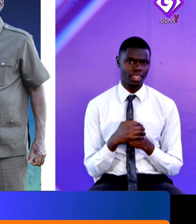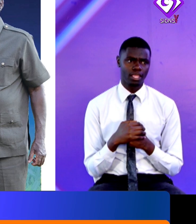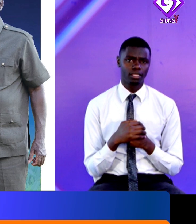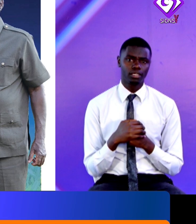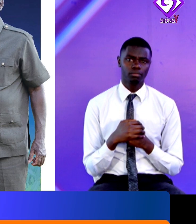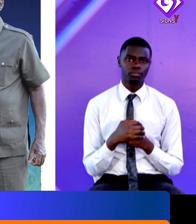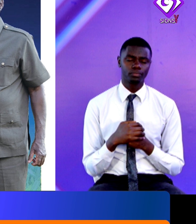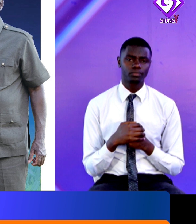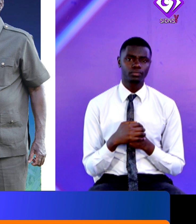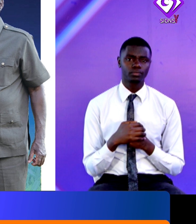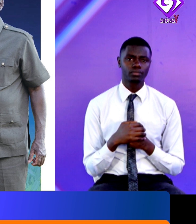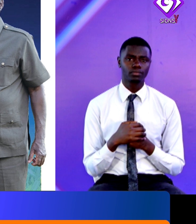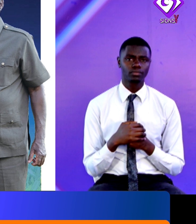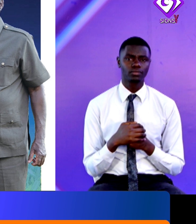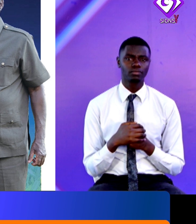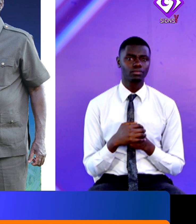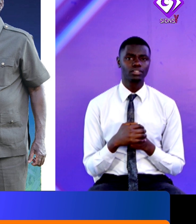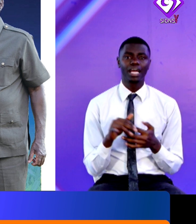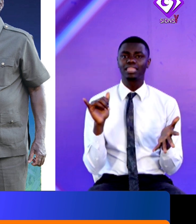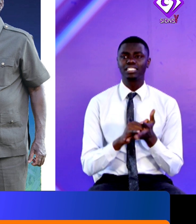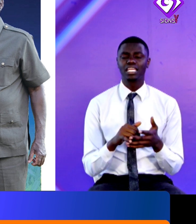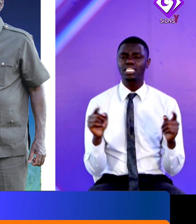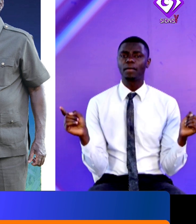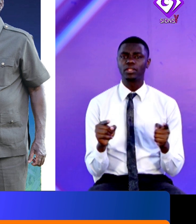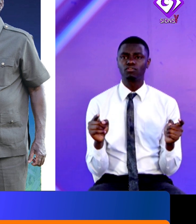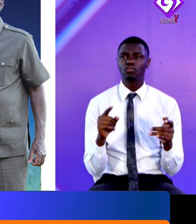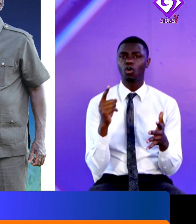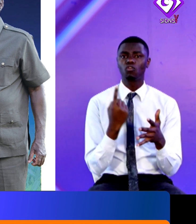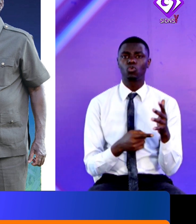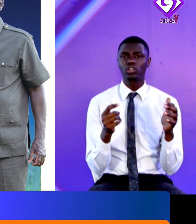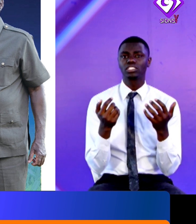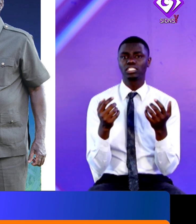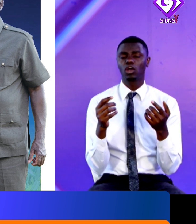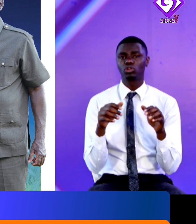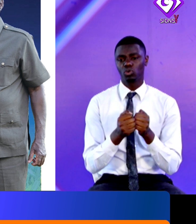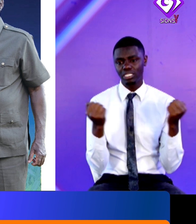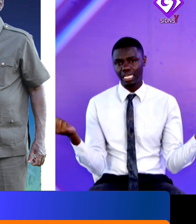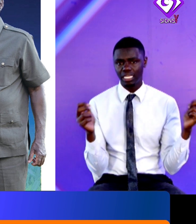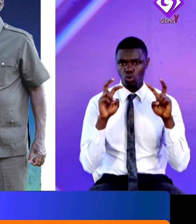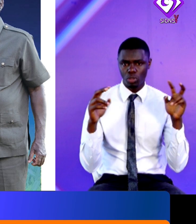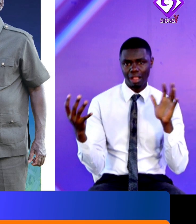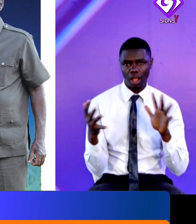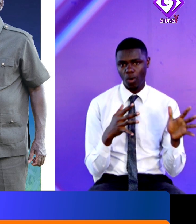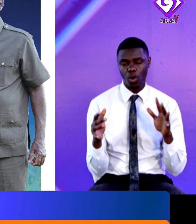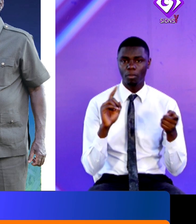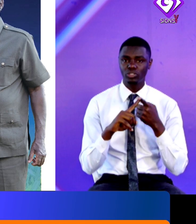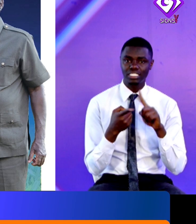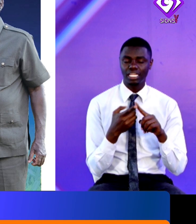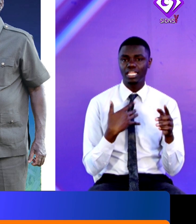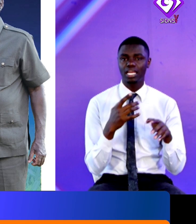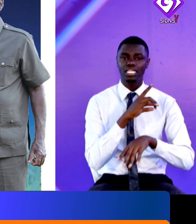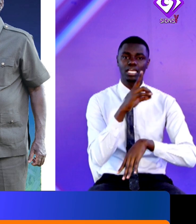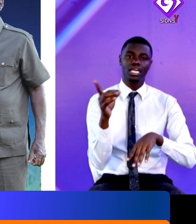just a brief look on what the dailies are looking like, and that is on the Standard and the Daily